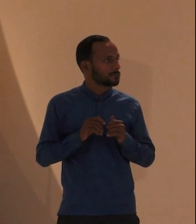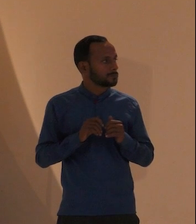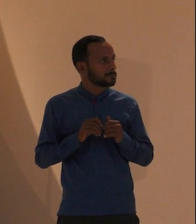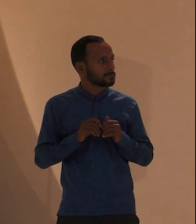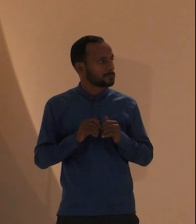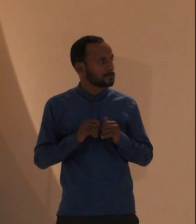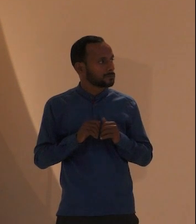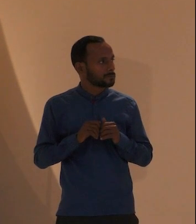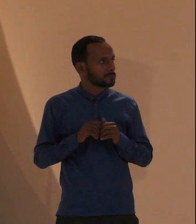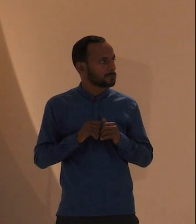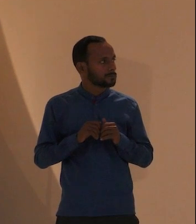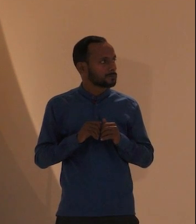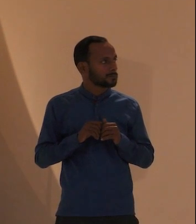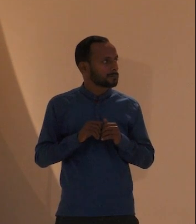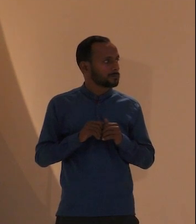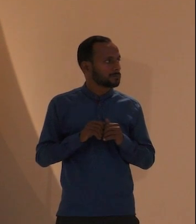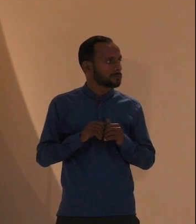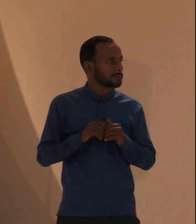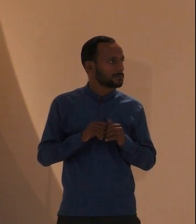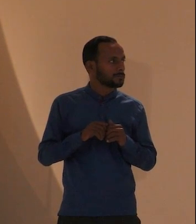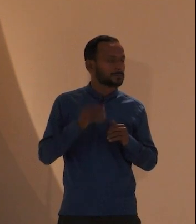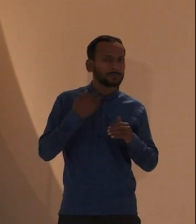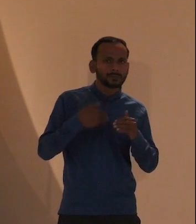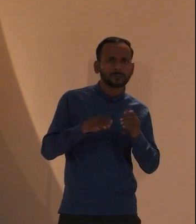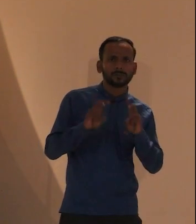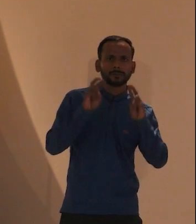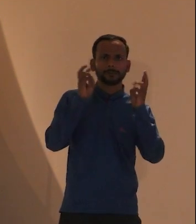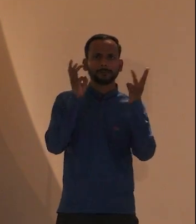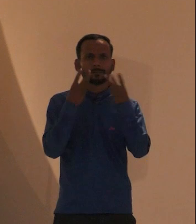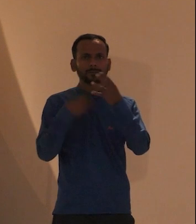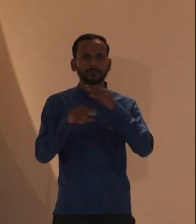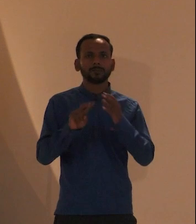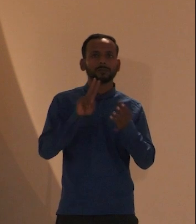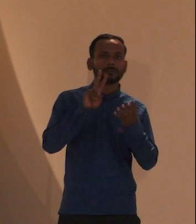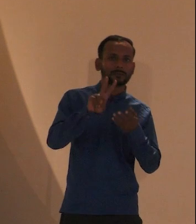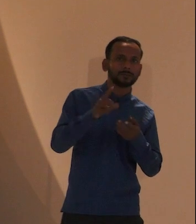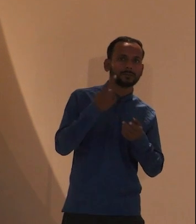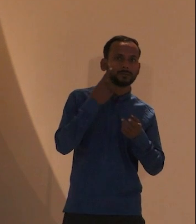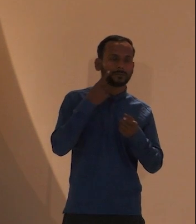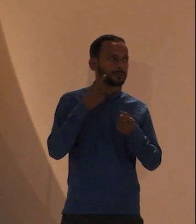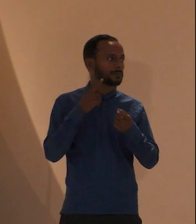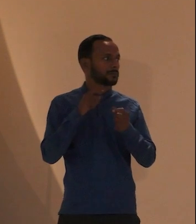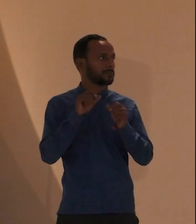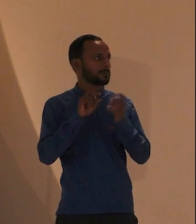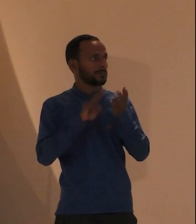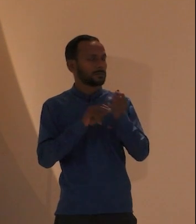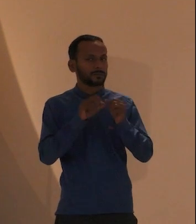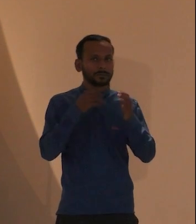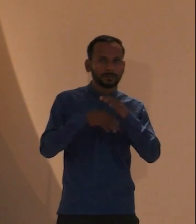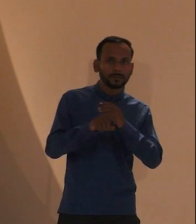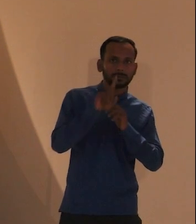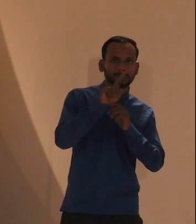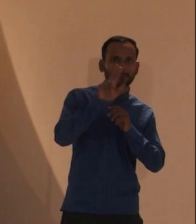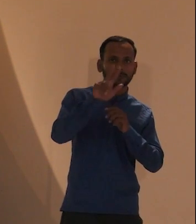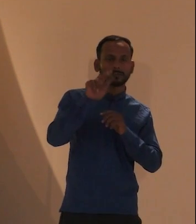1870s and 1880s. And he had an exhibition in Vienna in 1881. And it